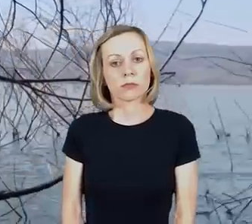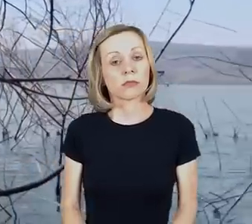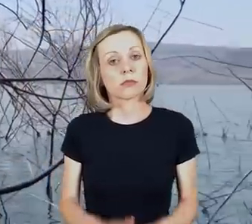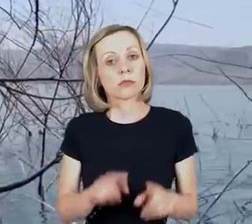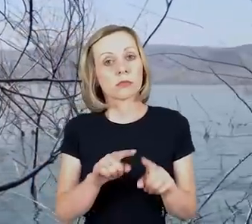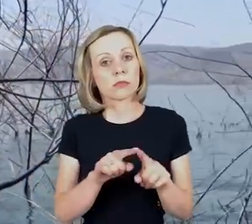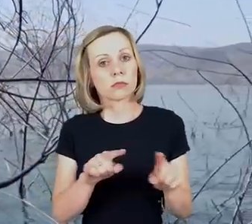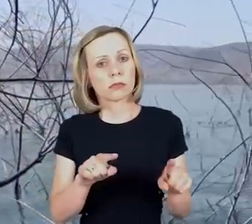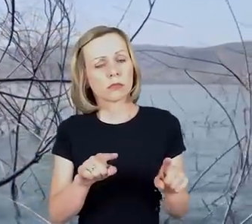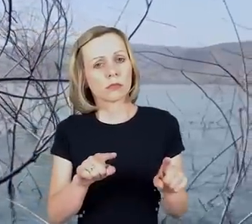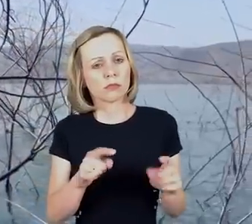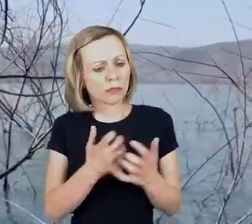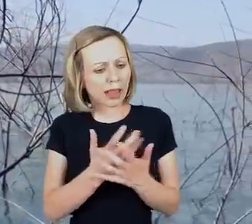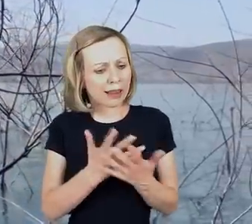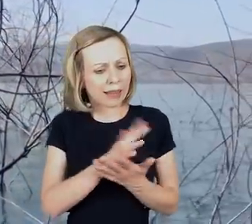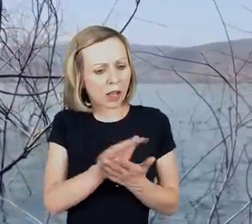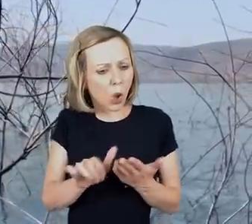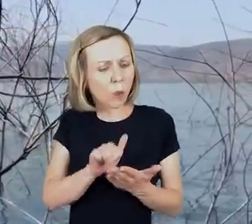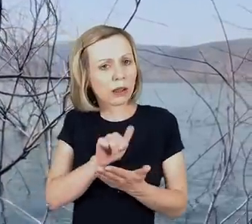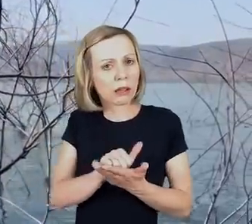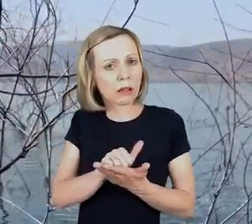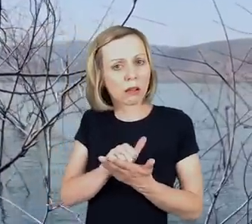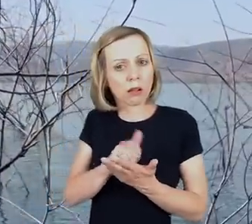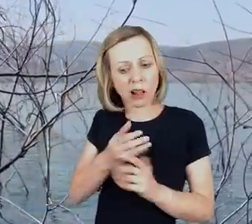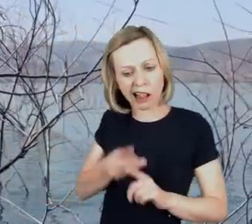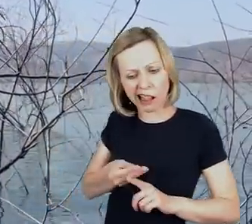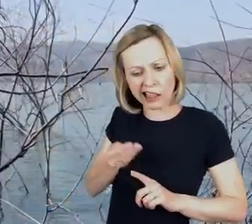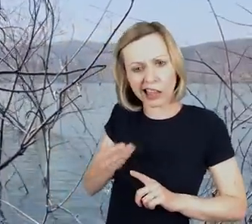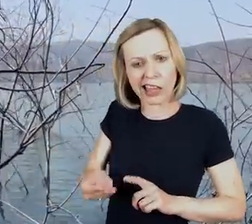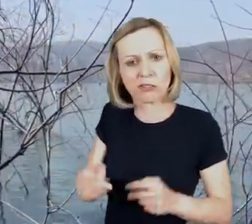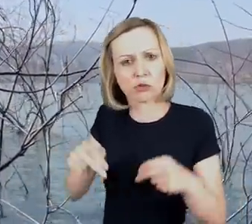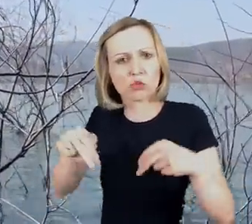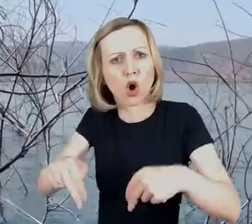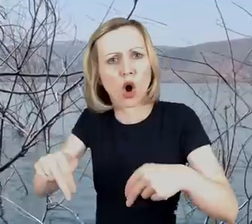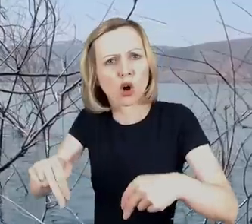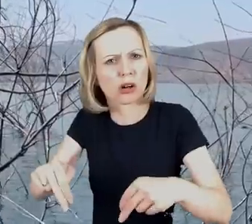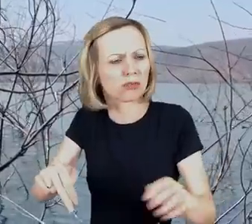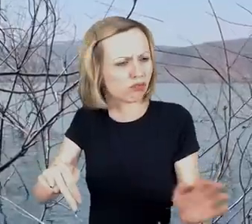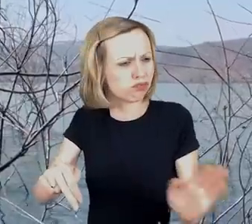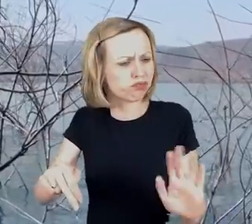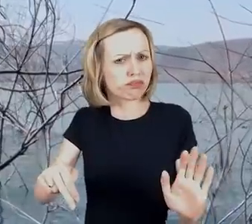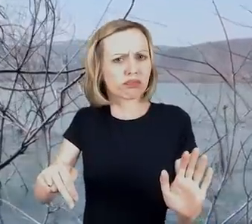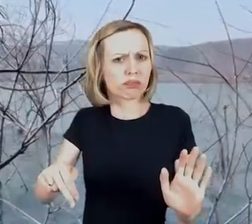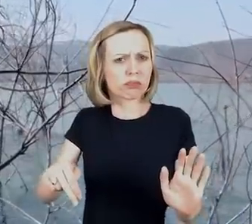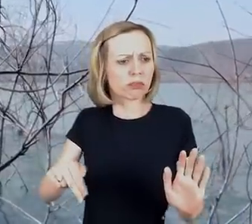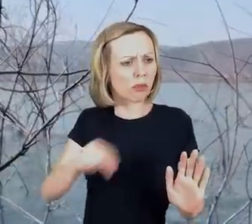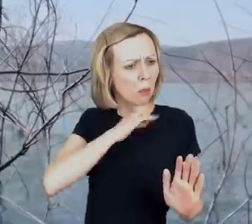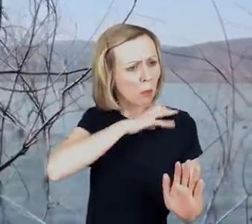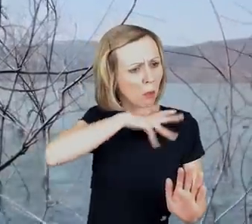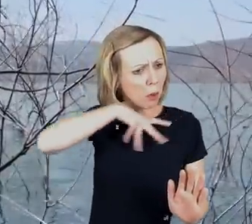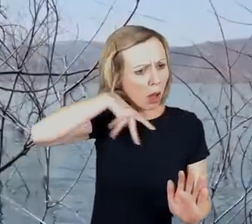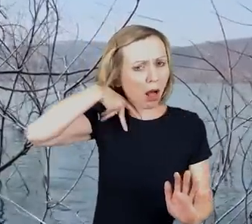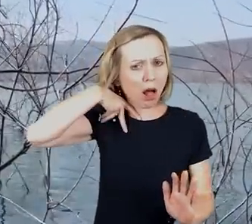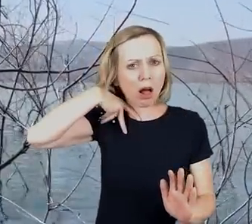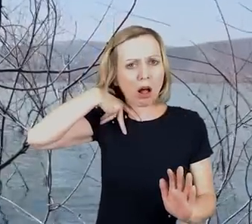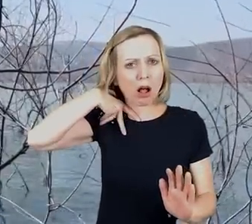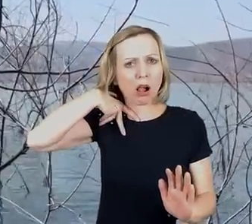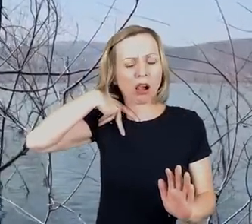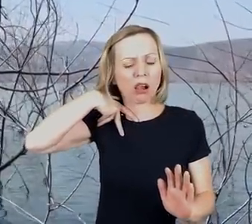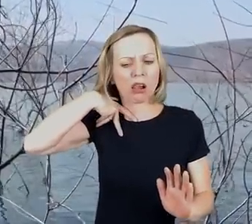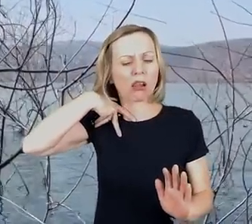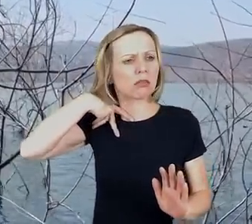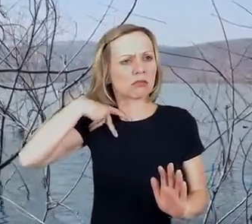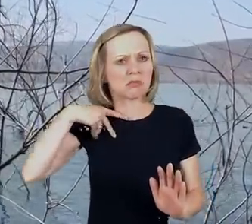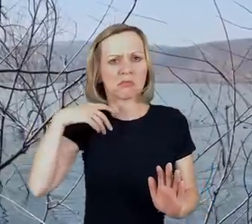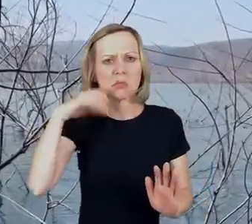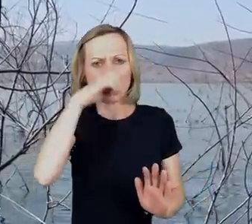Do not give what is holy to dogs, and do not throw your pearls before the swine, or they will trample them